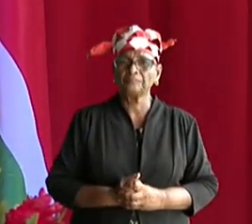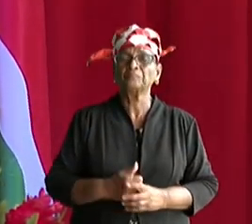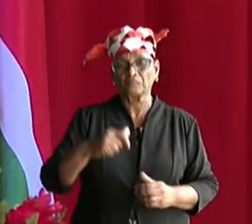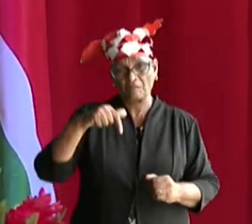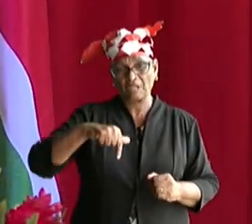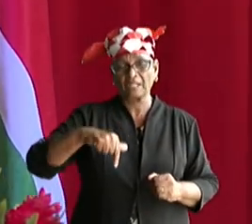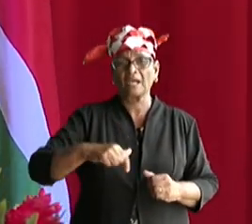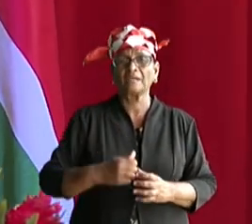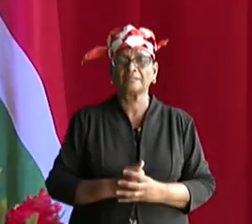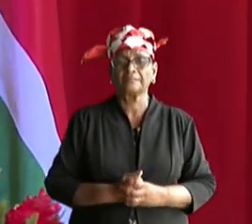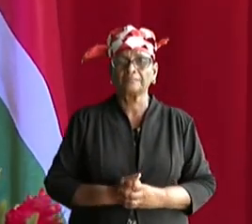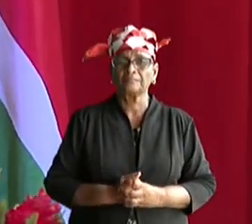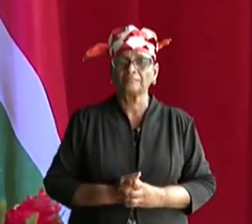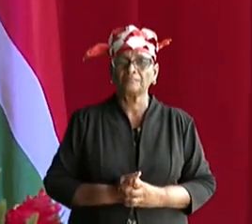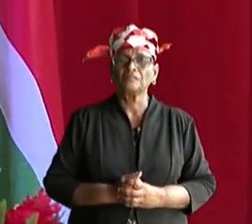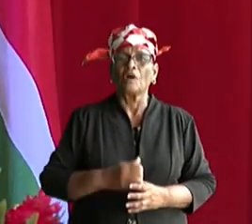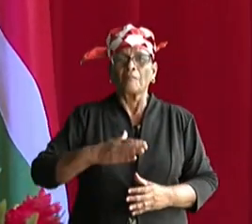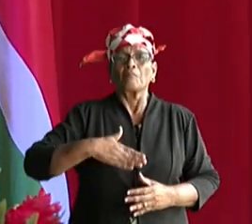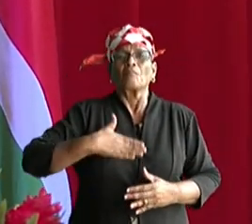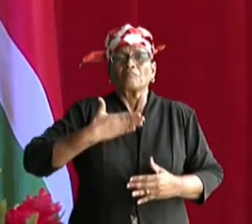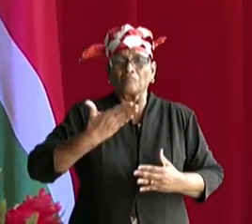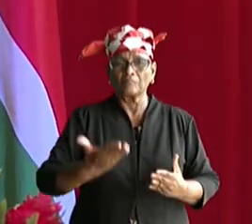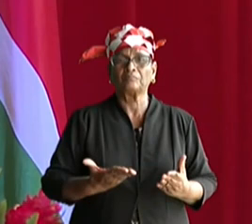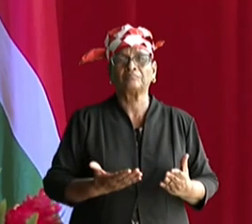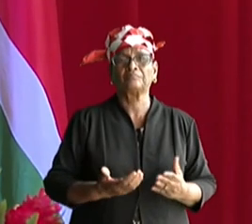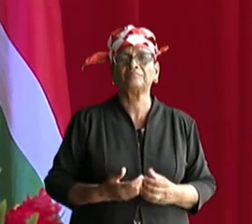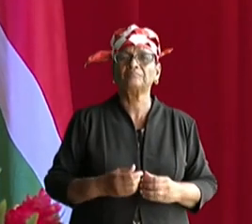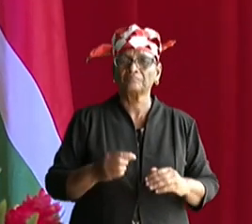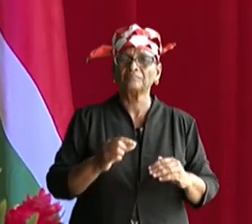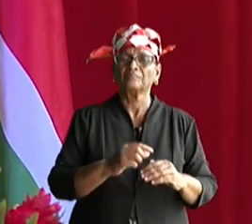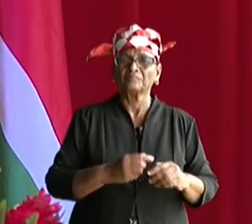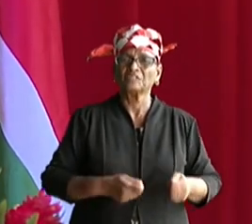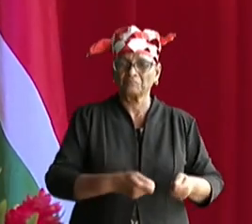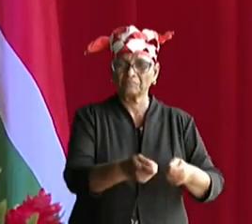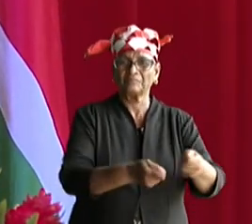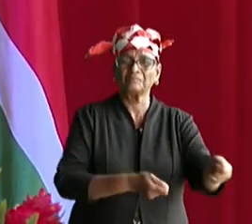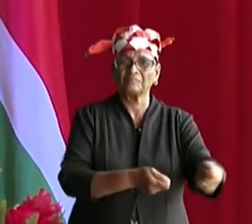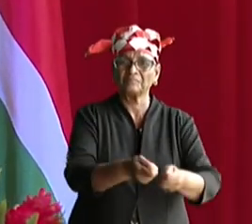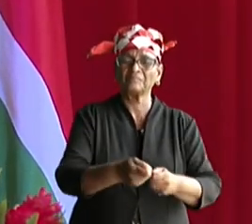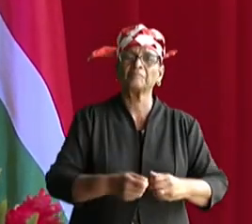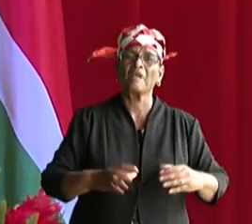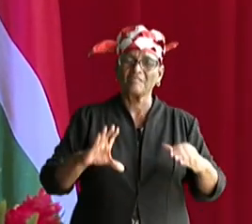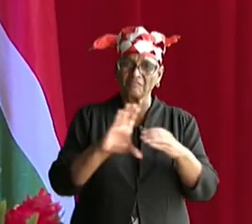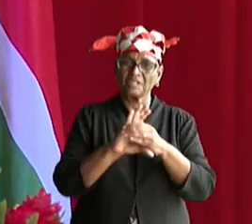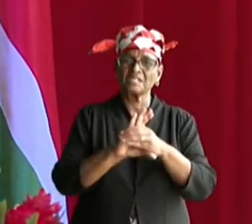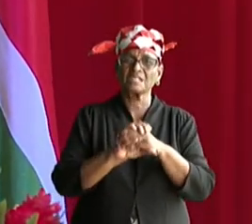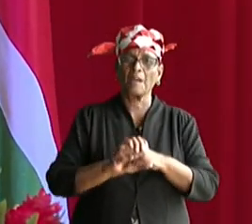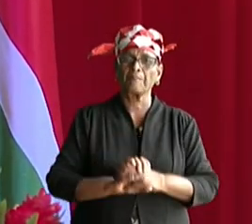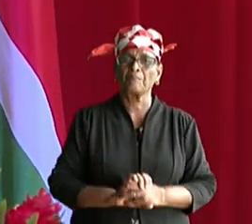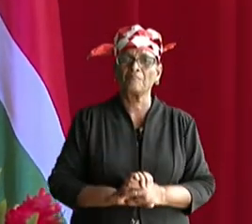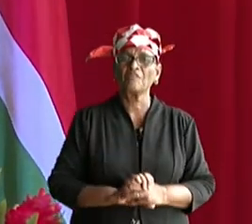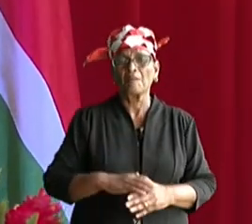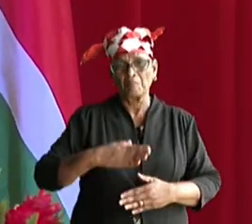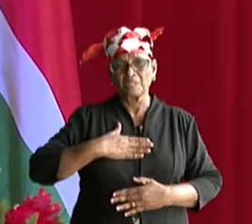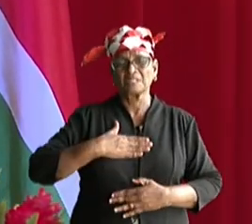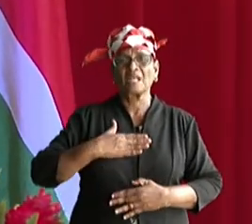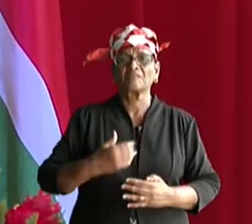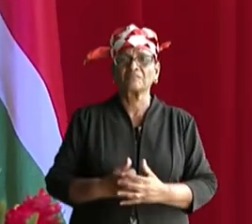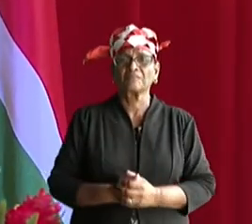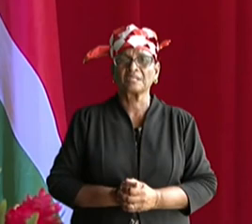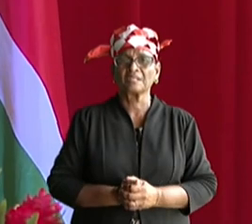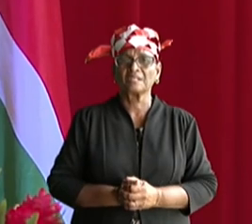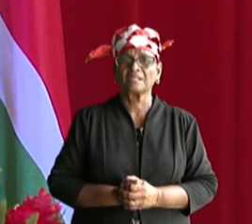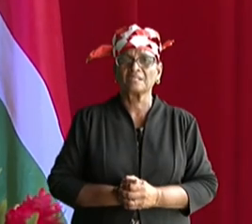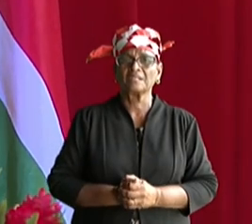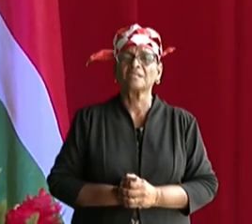today, I must also herald the brotherly bond and friendship between myself and